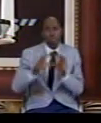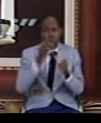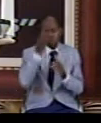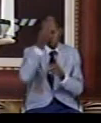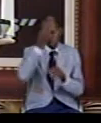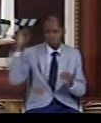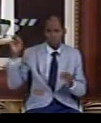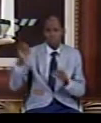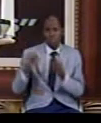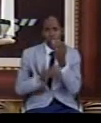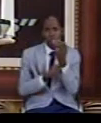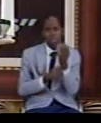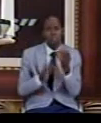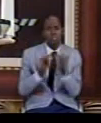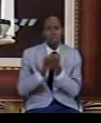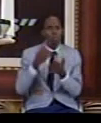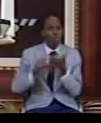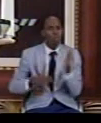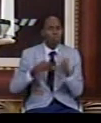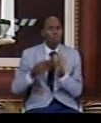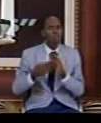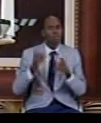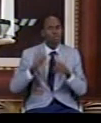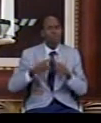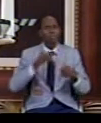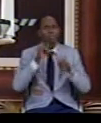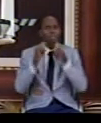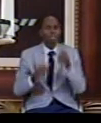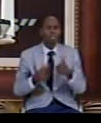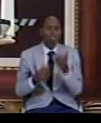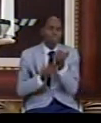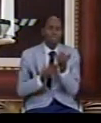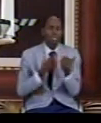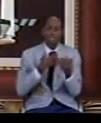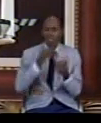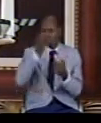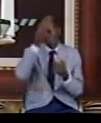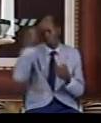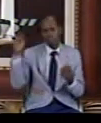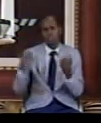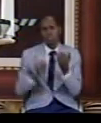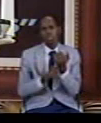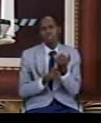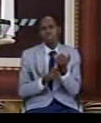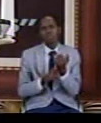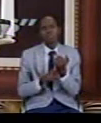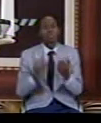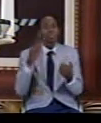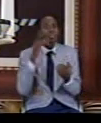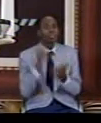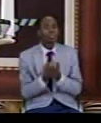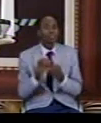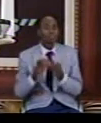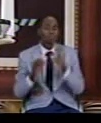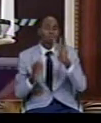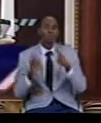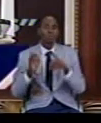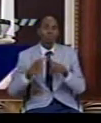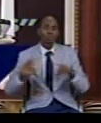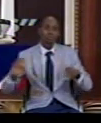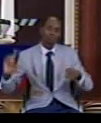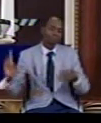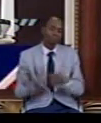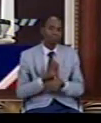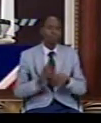it means. To deny self is to disobey self. It also means, number four, to discipline self. You